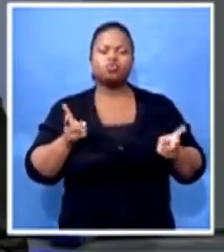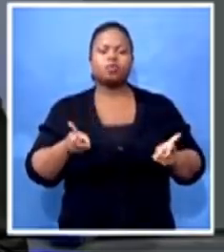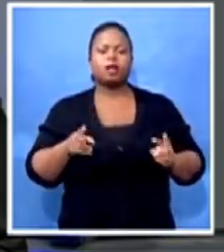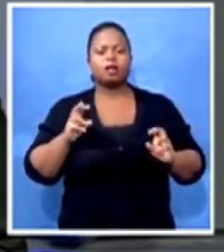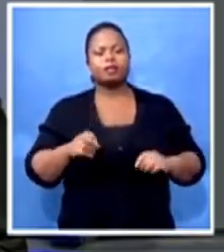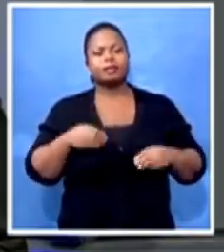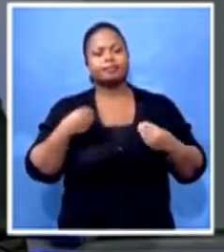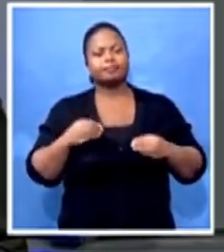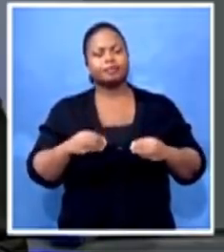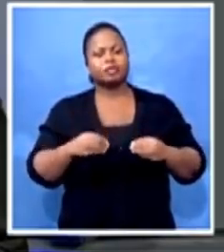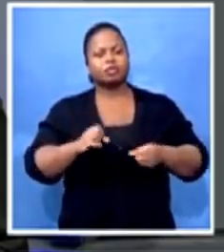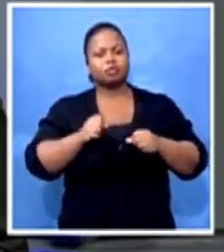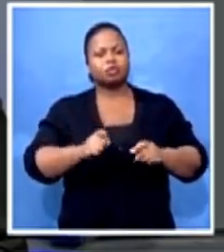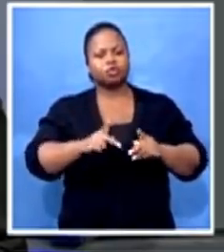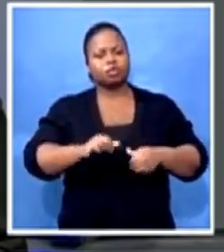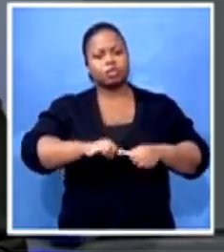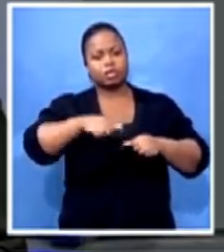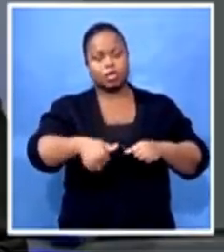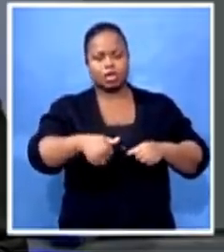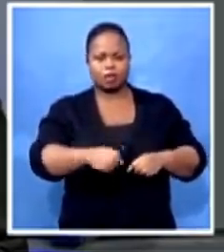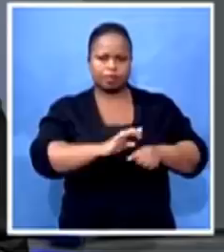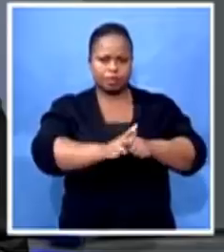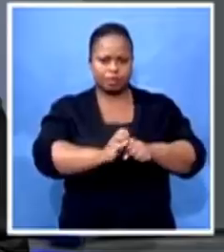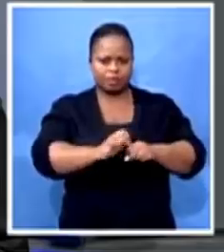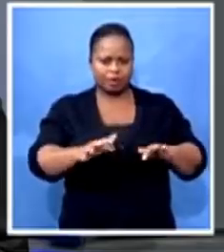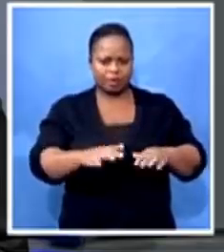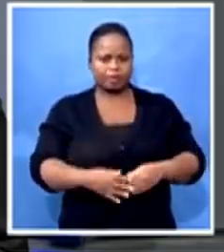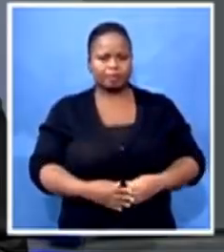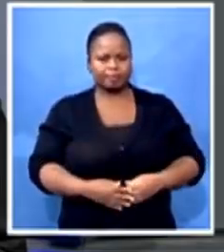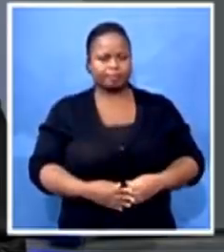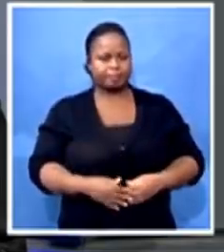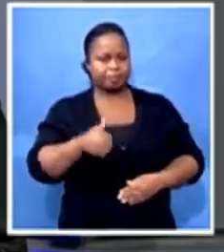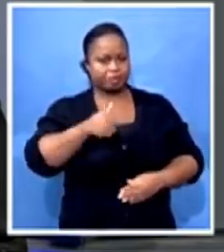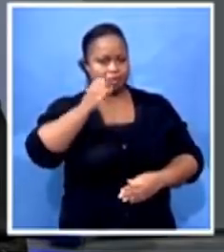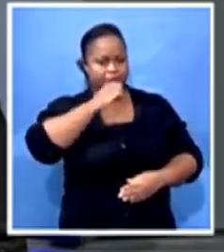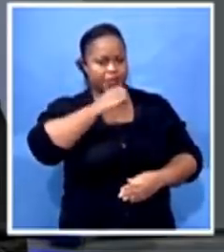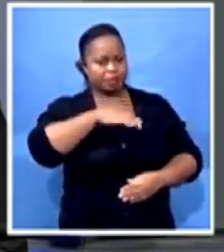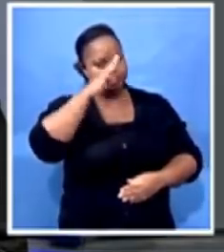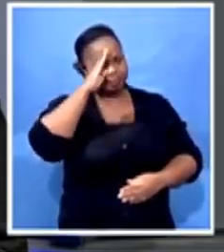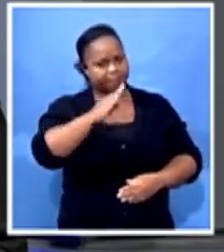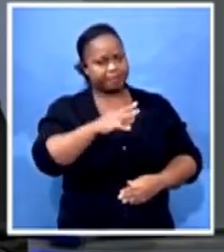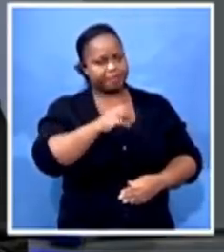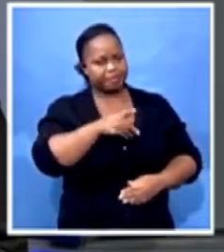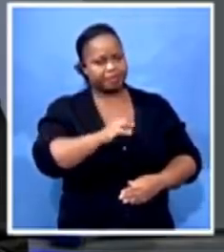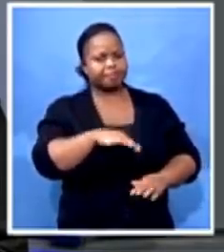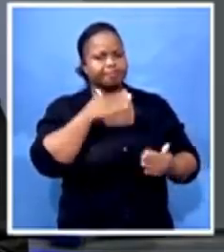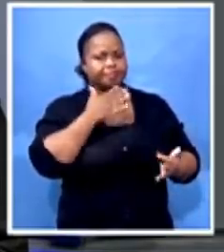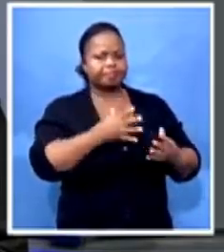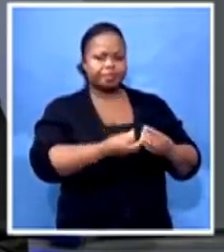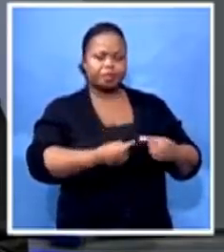post-COVID-19. A very good afternoon, rather, Mr. Msibi. Thank you so much for joining us. How, according to you, has the